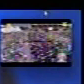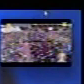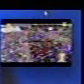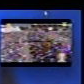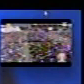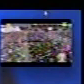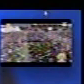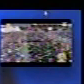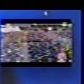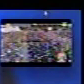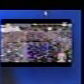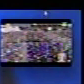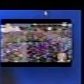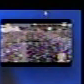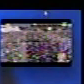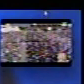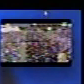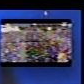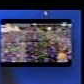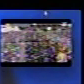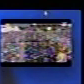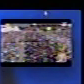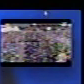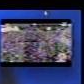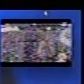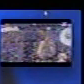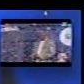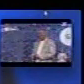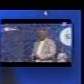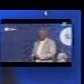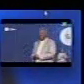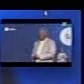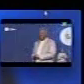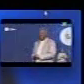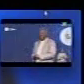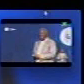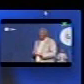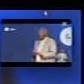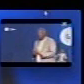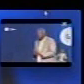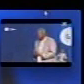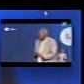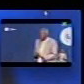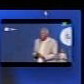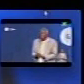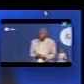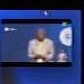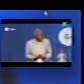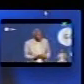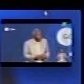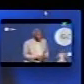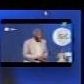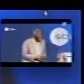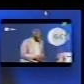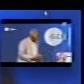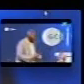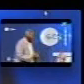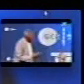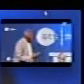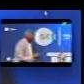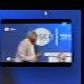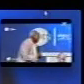vanity of their mind. Vanity, darkness, deception of their